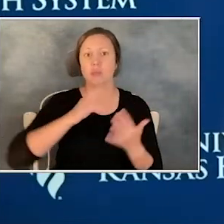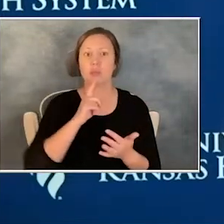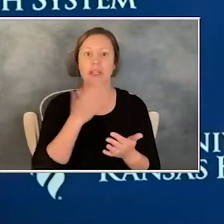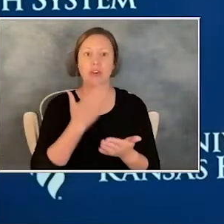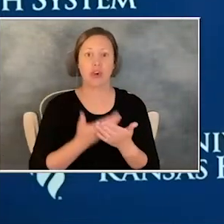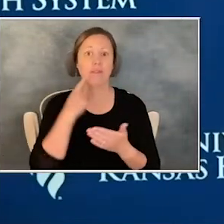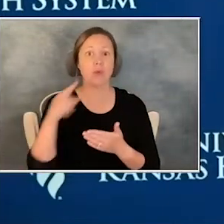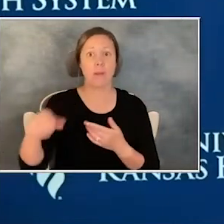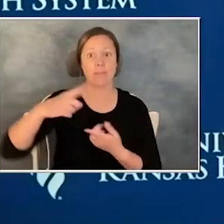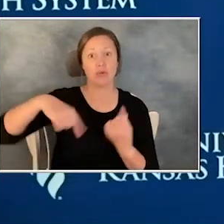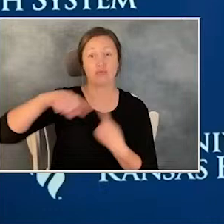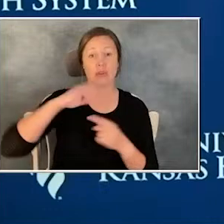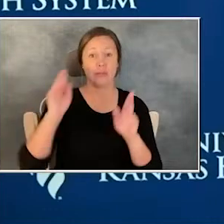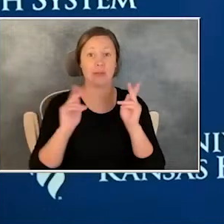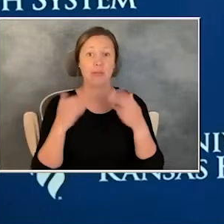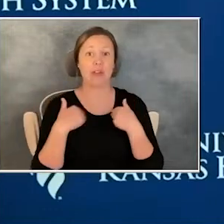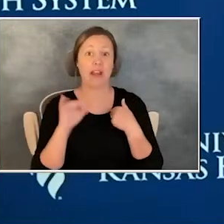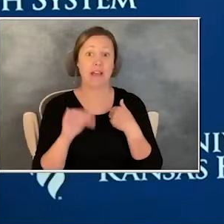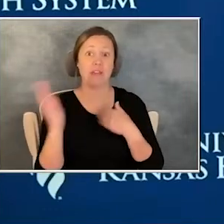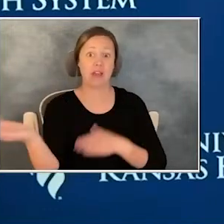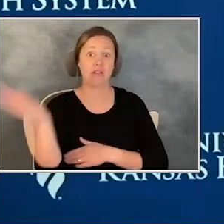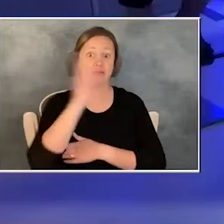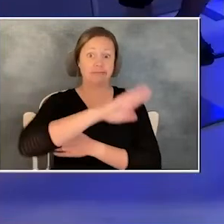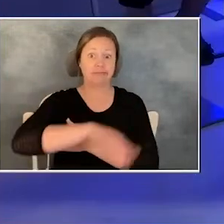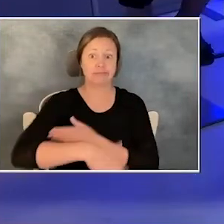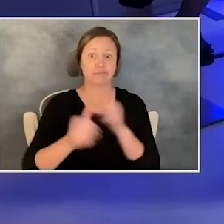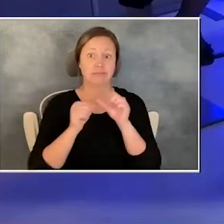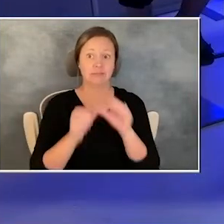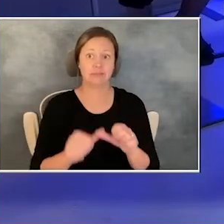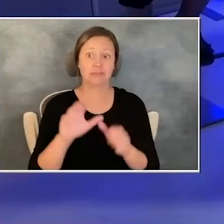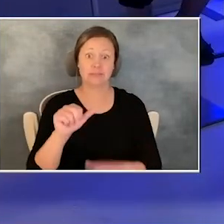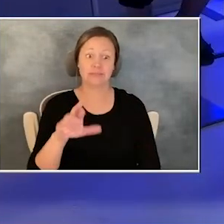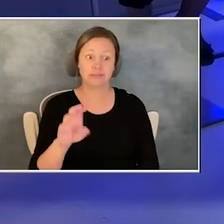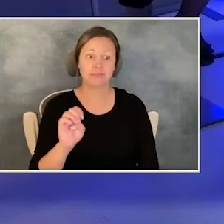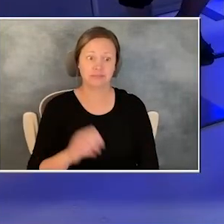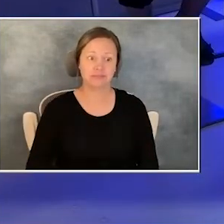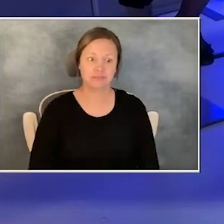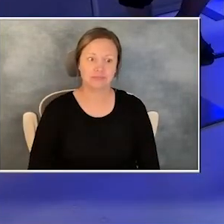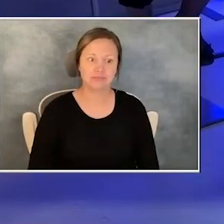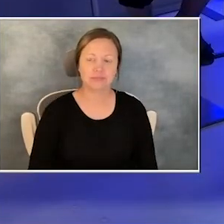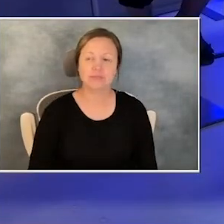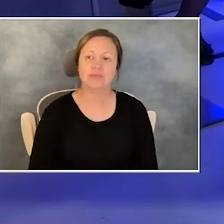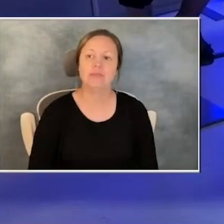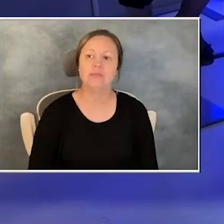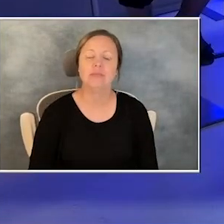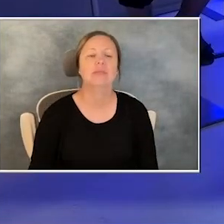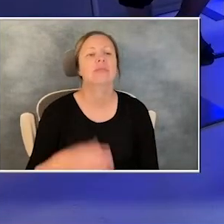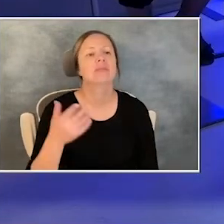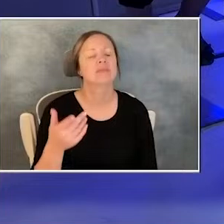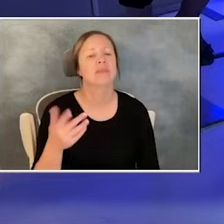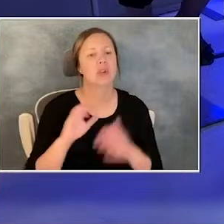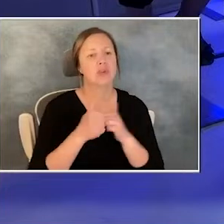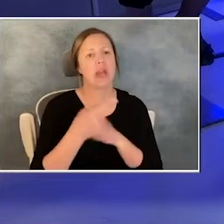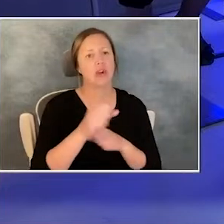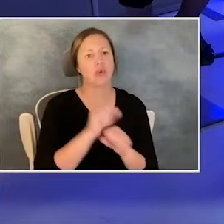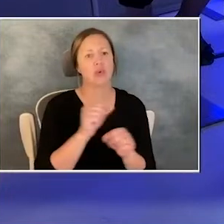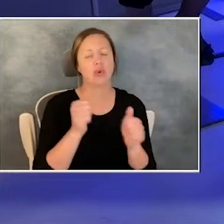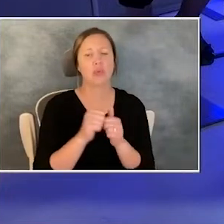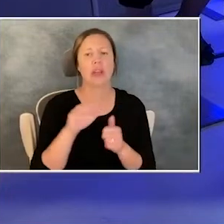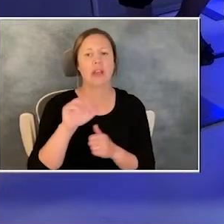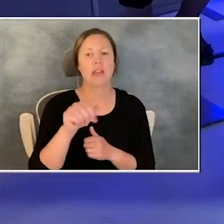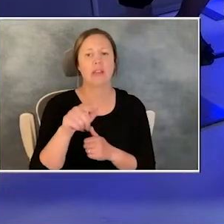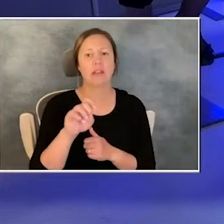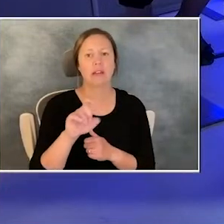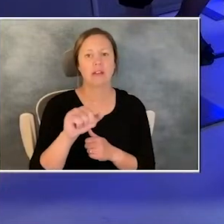that 24-hour care. So Michelle, it's just a process. Talk to us about how you work with Alexis and her mom, and how does a family